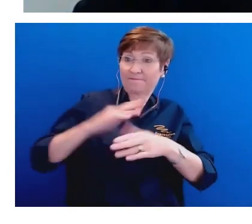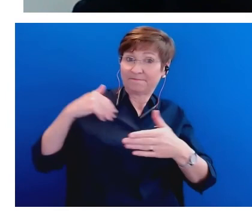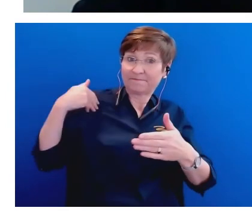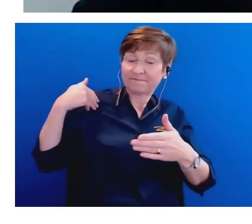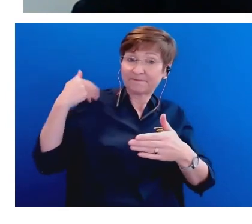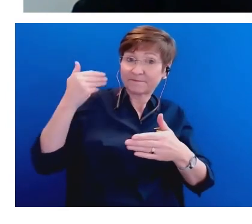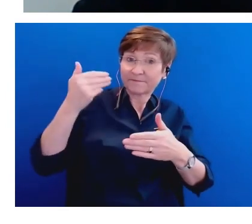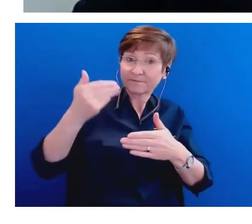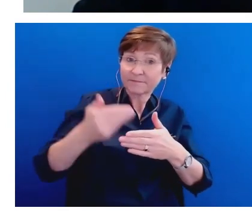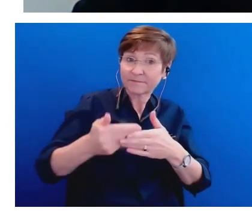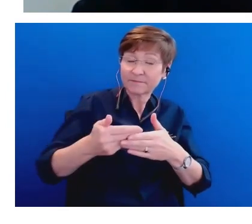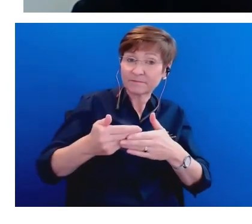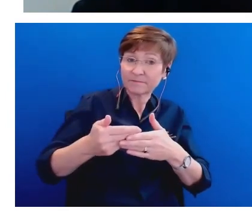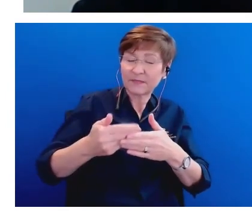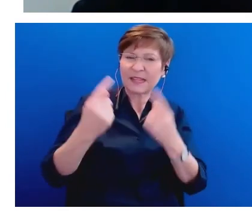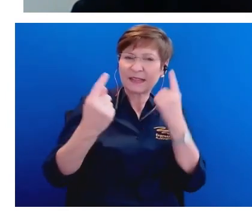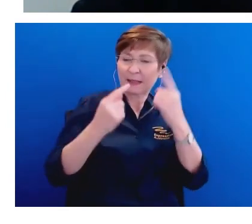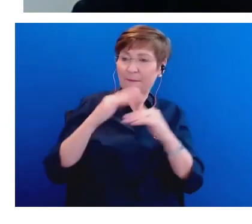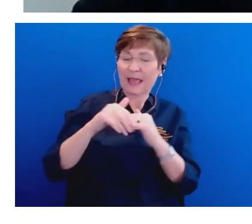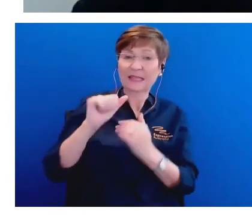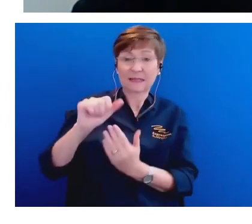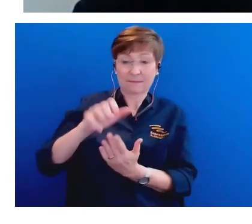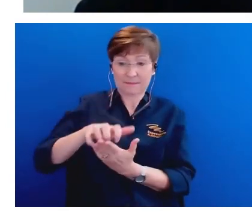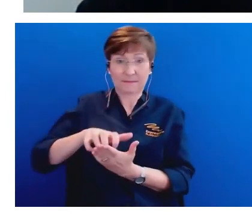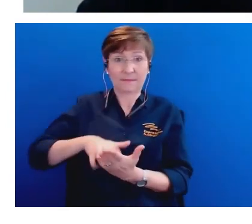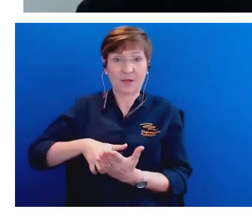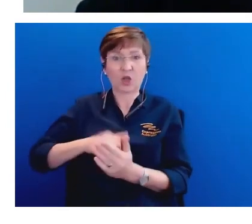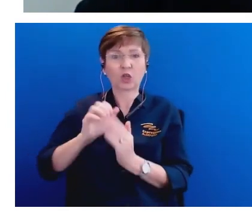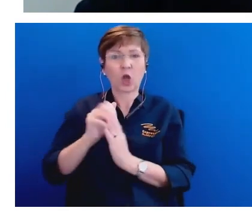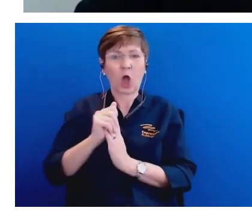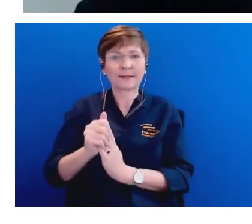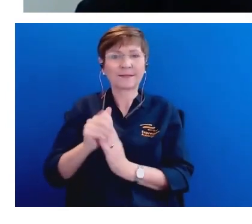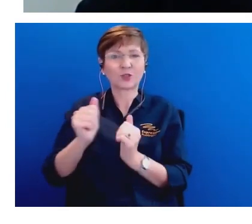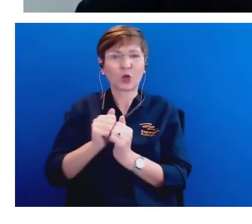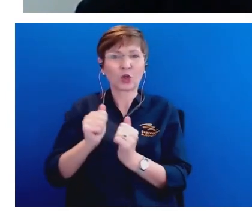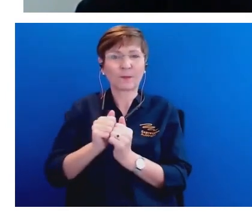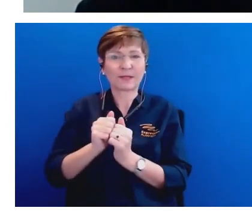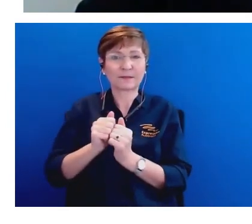rate against issues identified in the guidance documents?